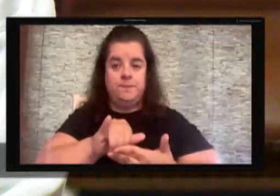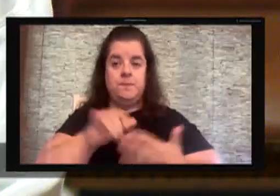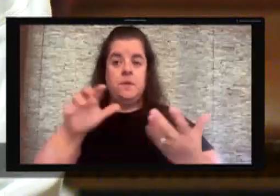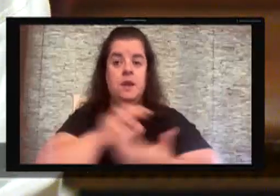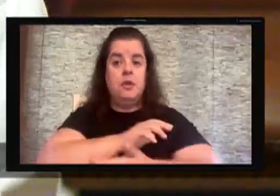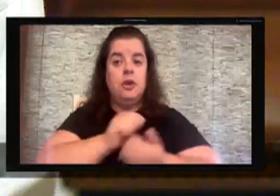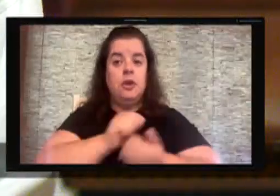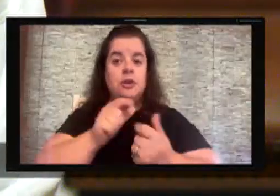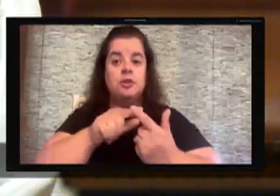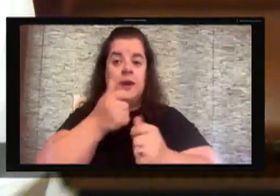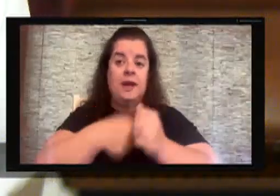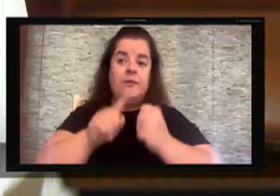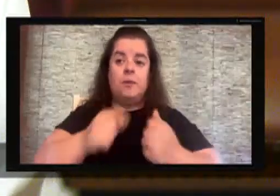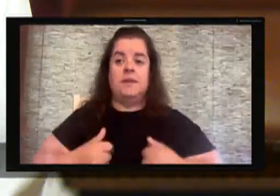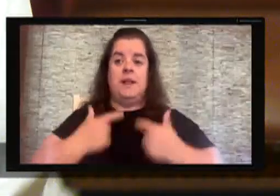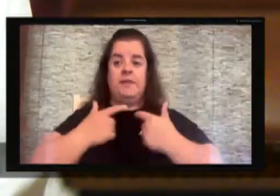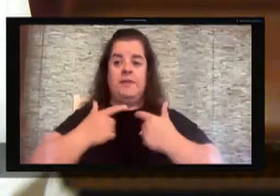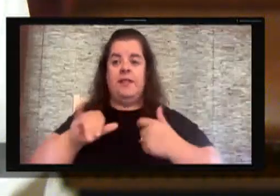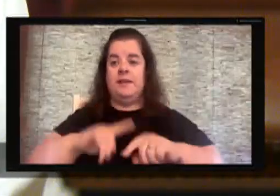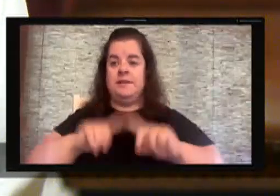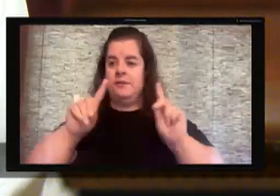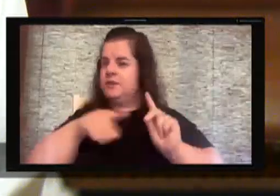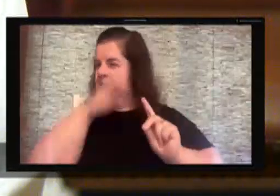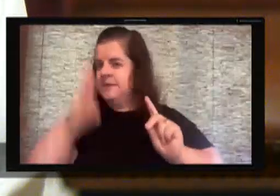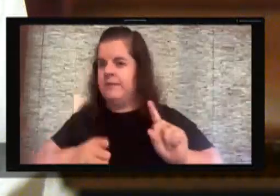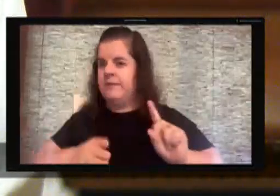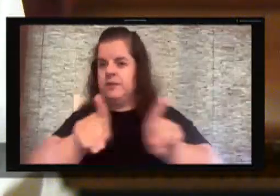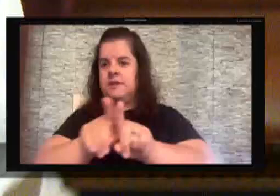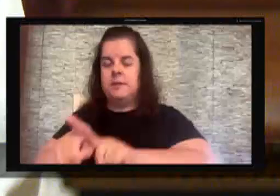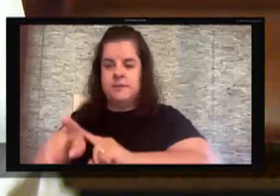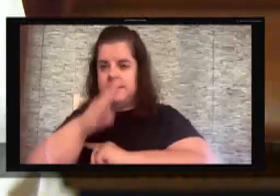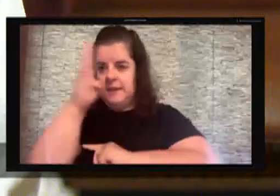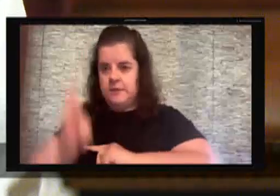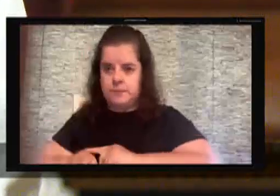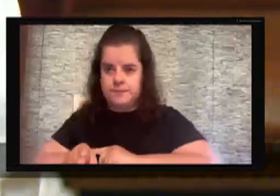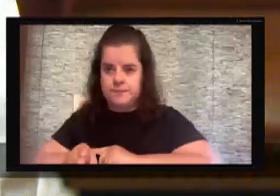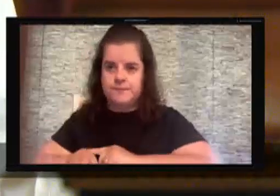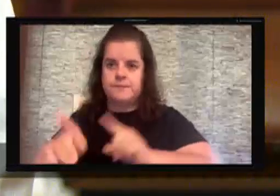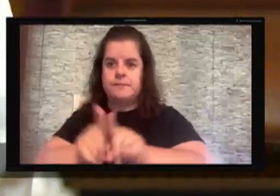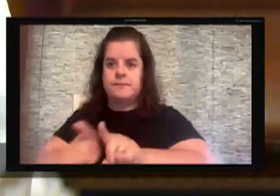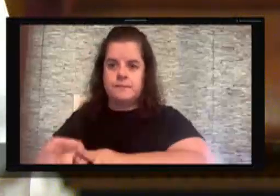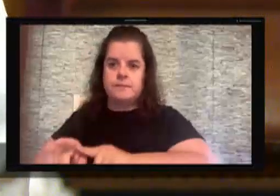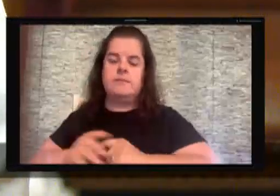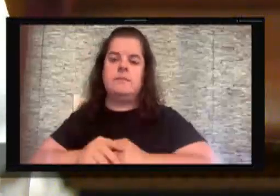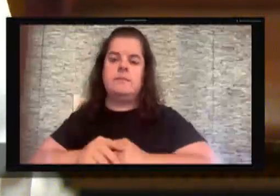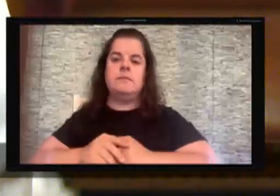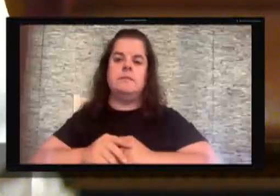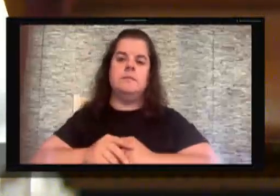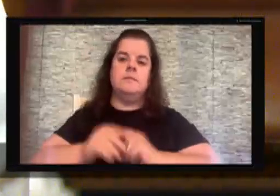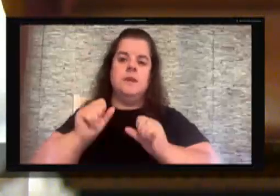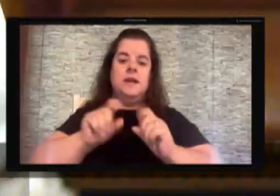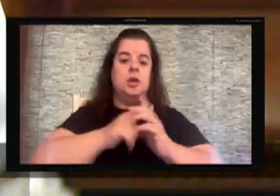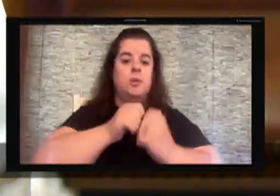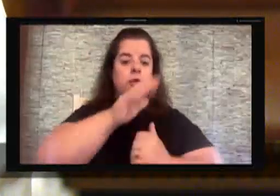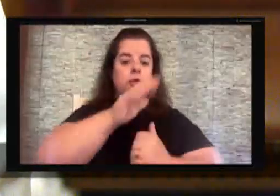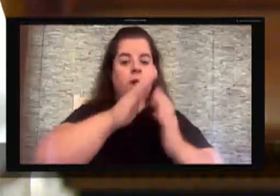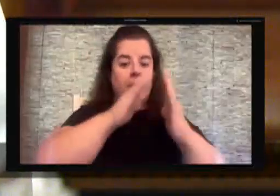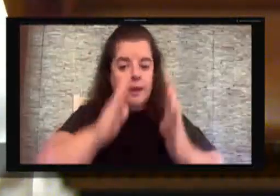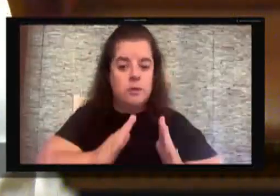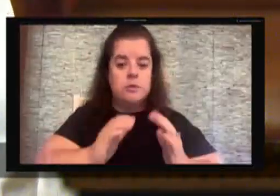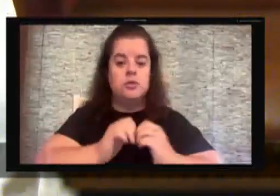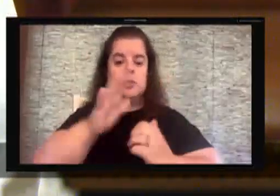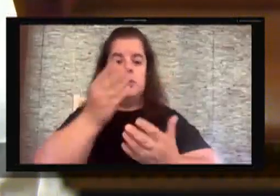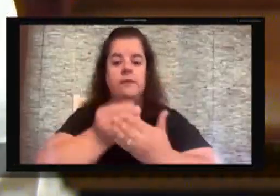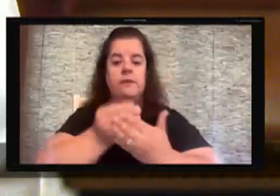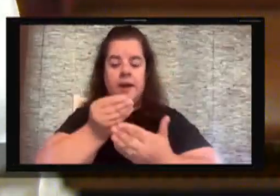is different. It's never the same. Never the same. You start with your house, your finances, your